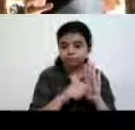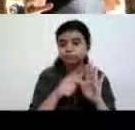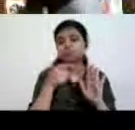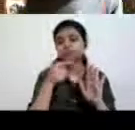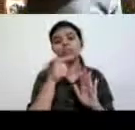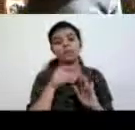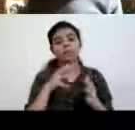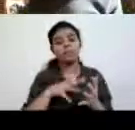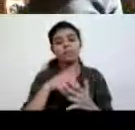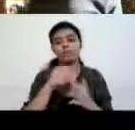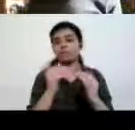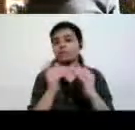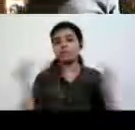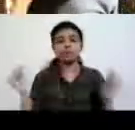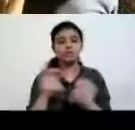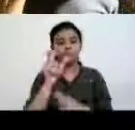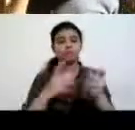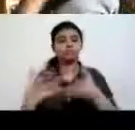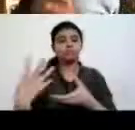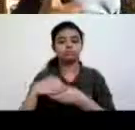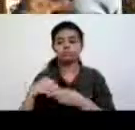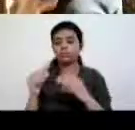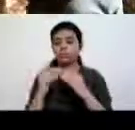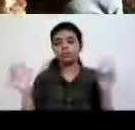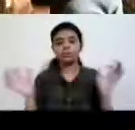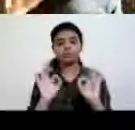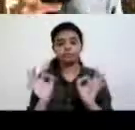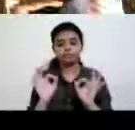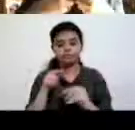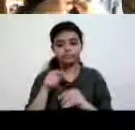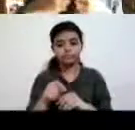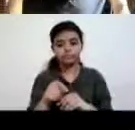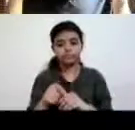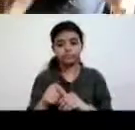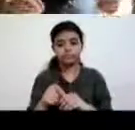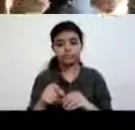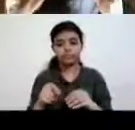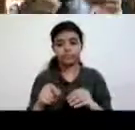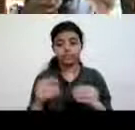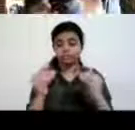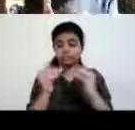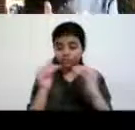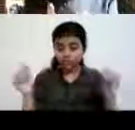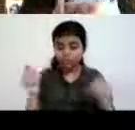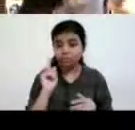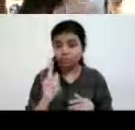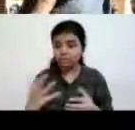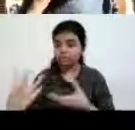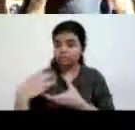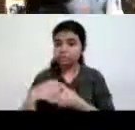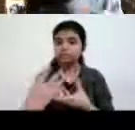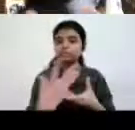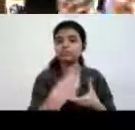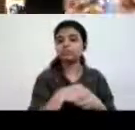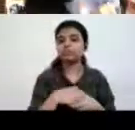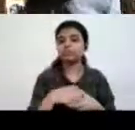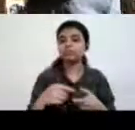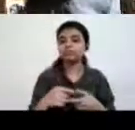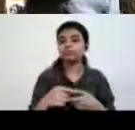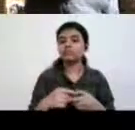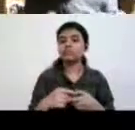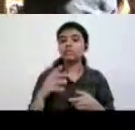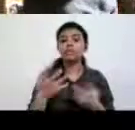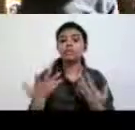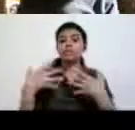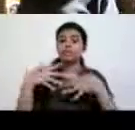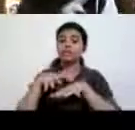allow equal participation. And the equal participation would be exactly what we would need if we are talking about